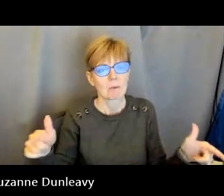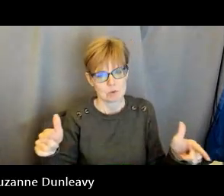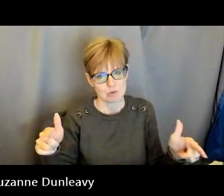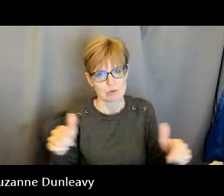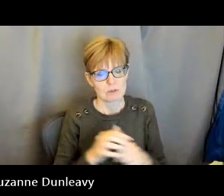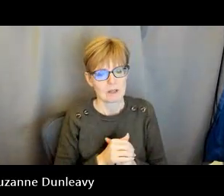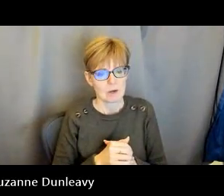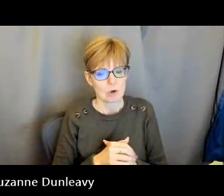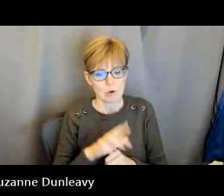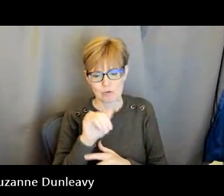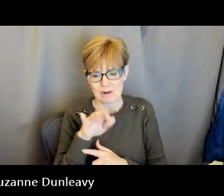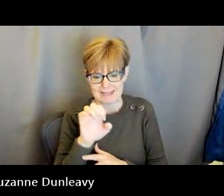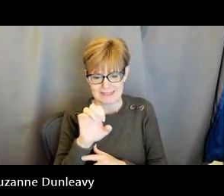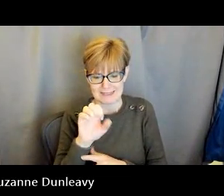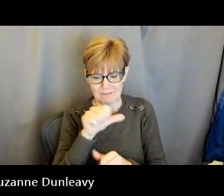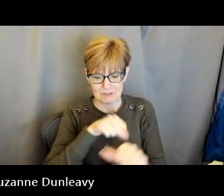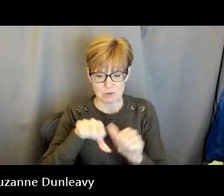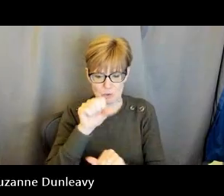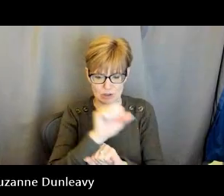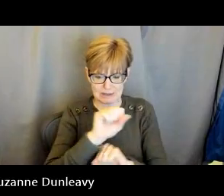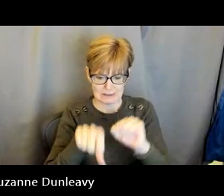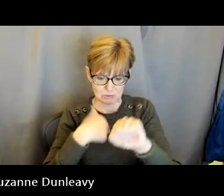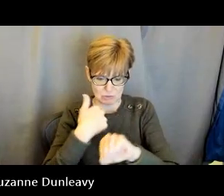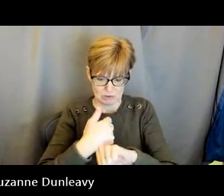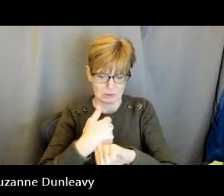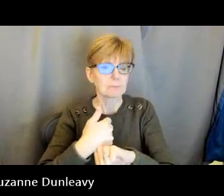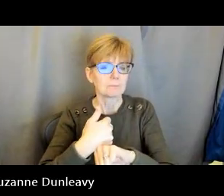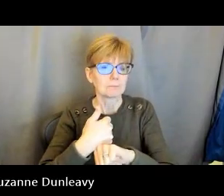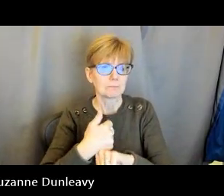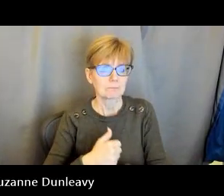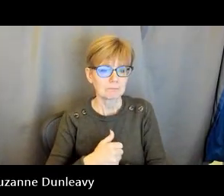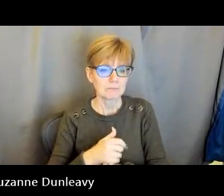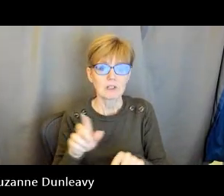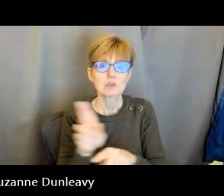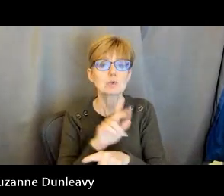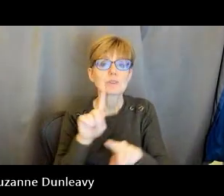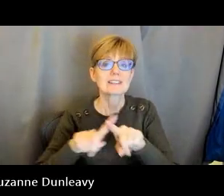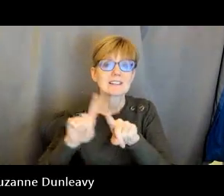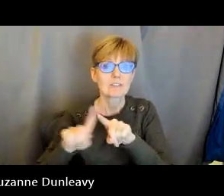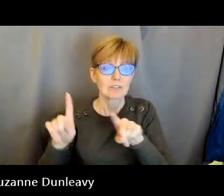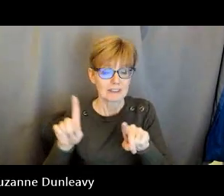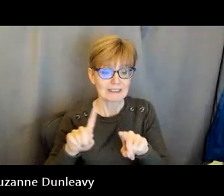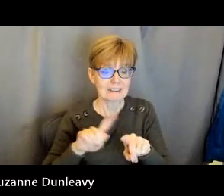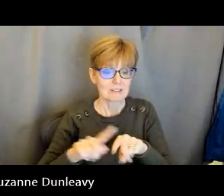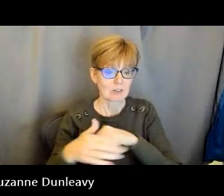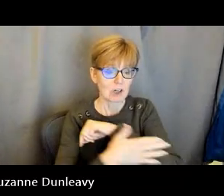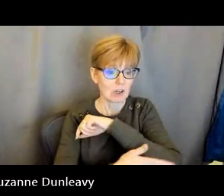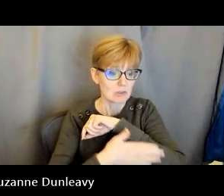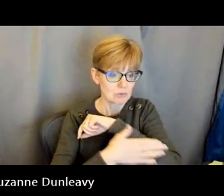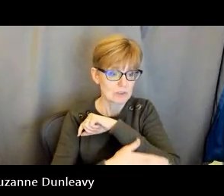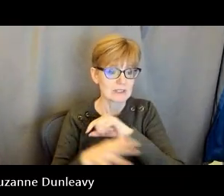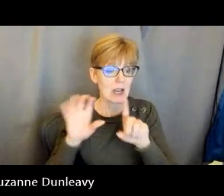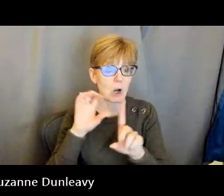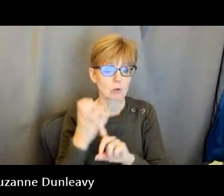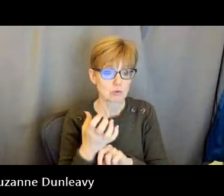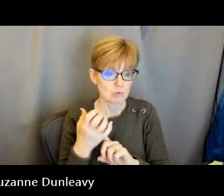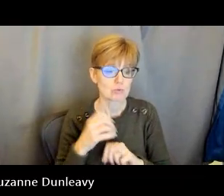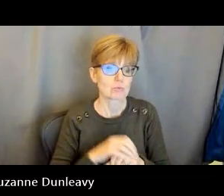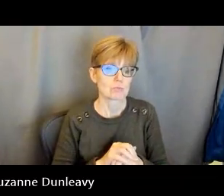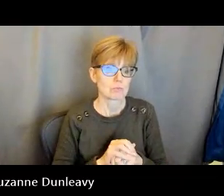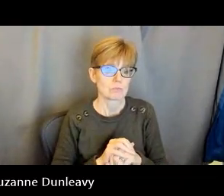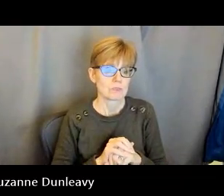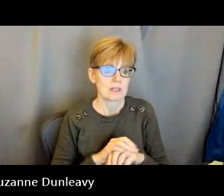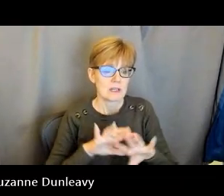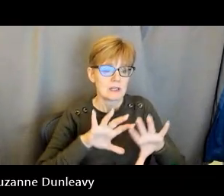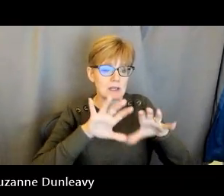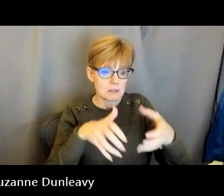construct that is used differently in different cultures and countries, that is a grouping of humans based on shared physical or social